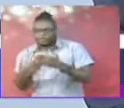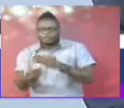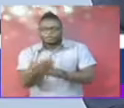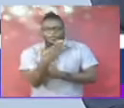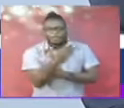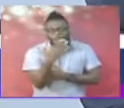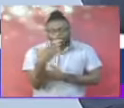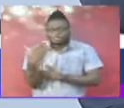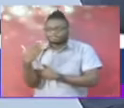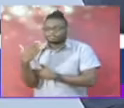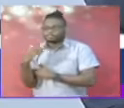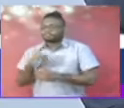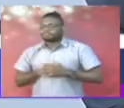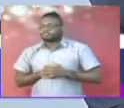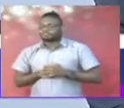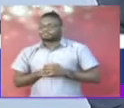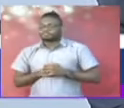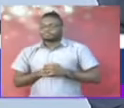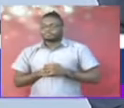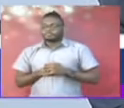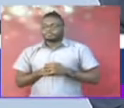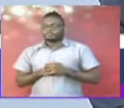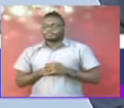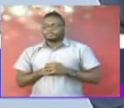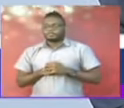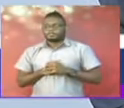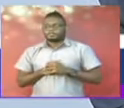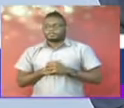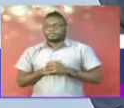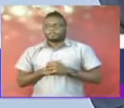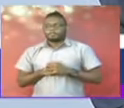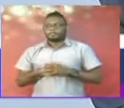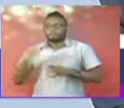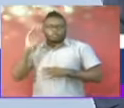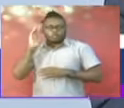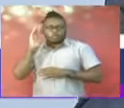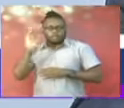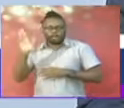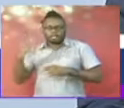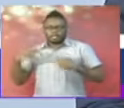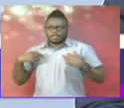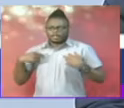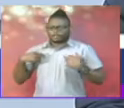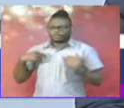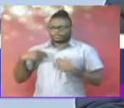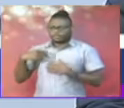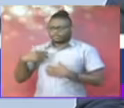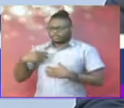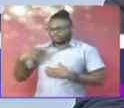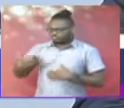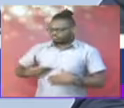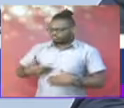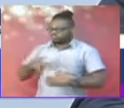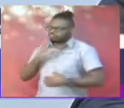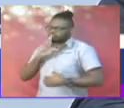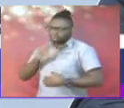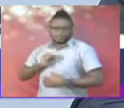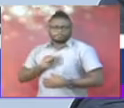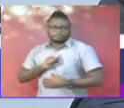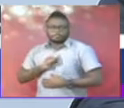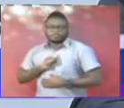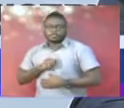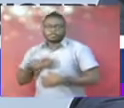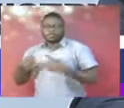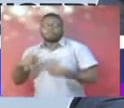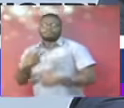Guerra, from who will be giving a testimonial in terms of vaccination, her personal vaccination story. We begin this morning